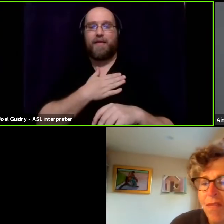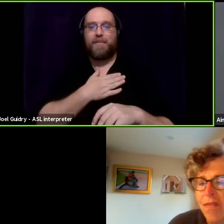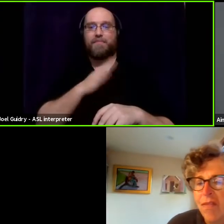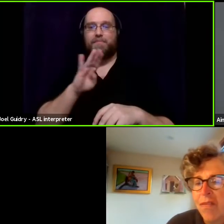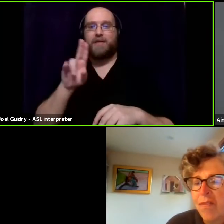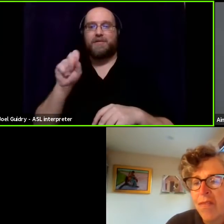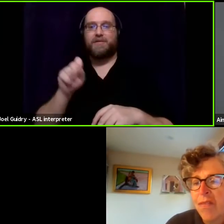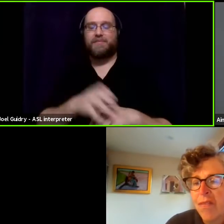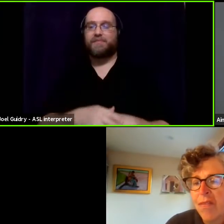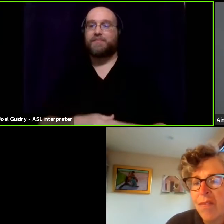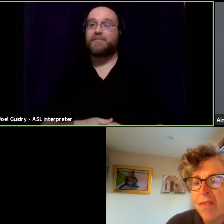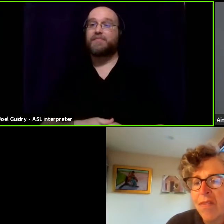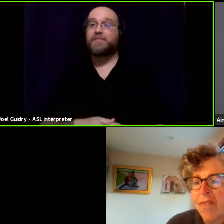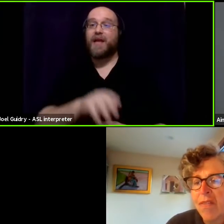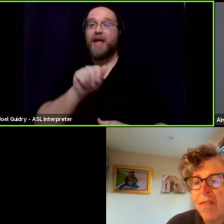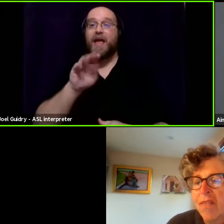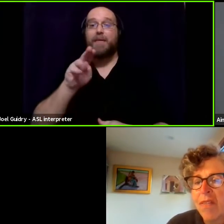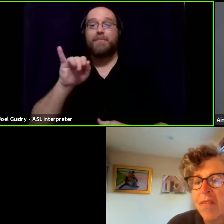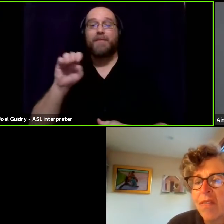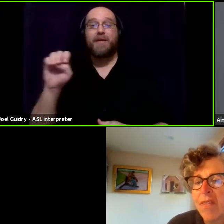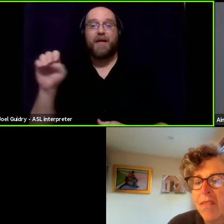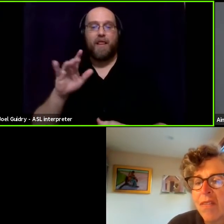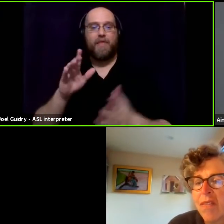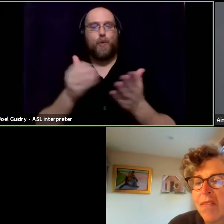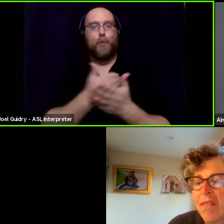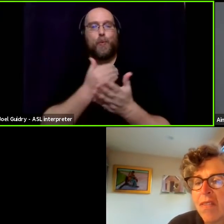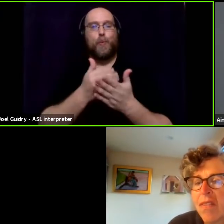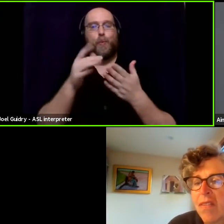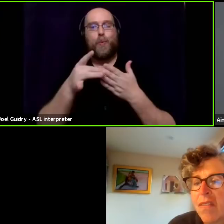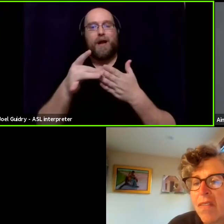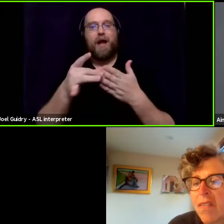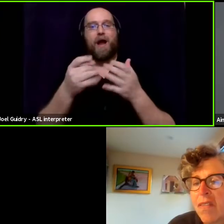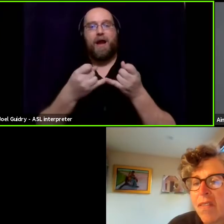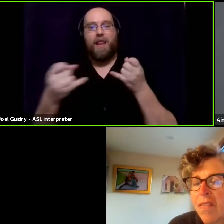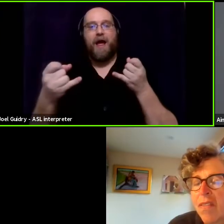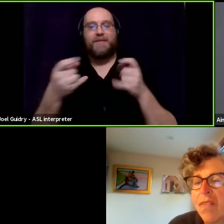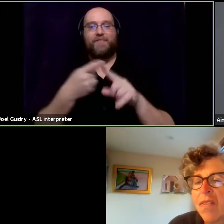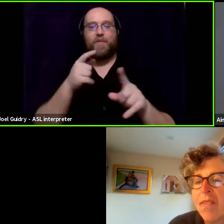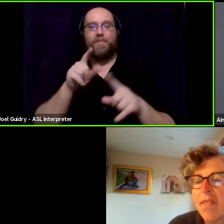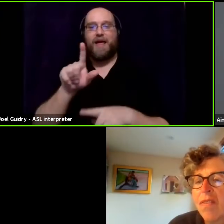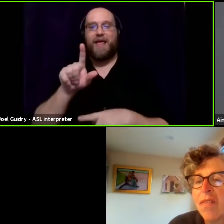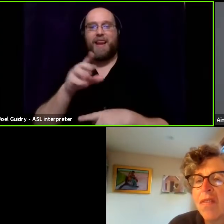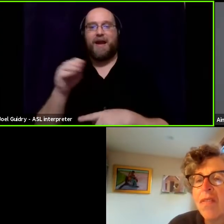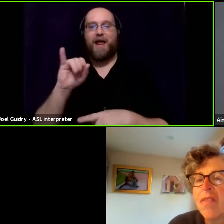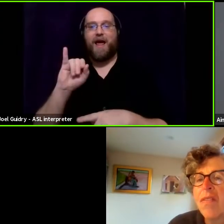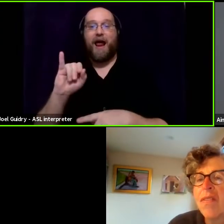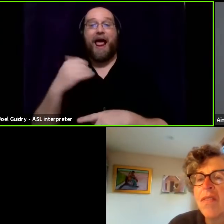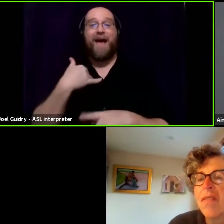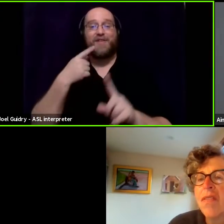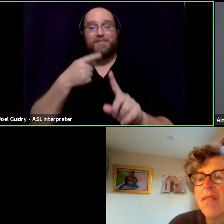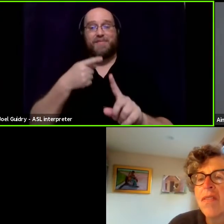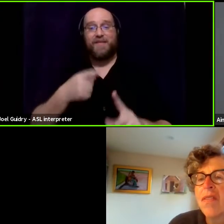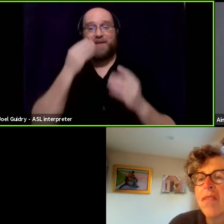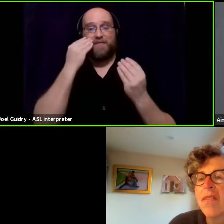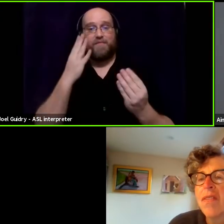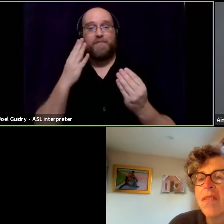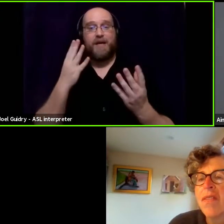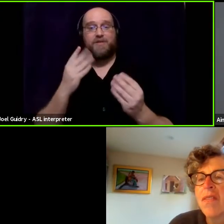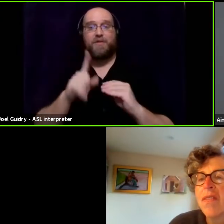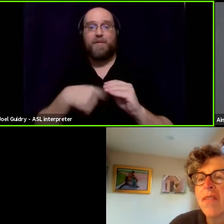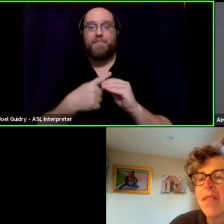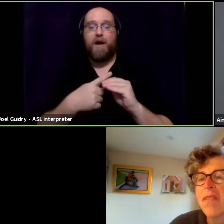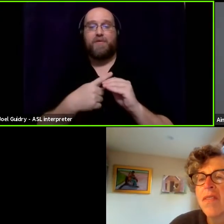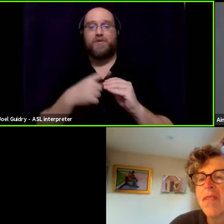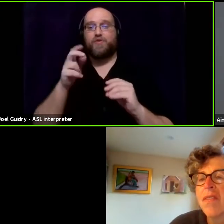guidelines from L&I do have specific information about transportation. And the